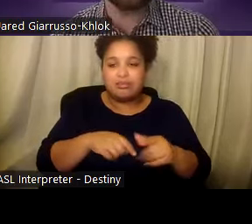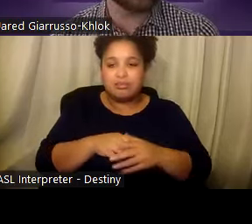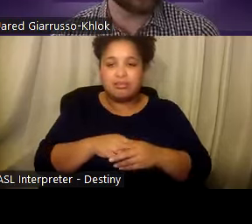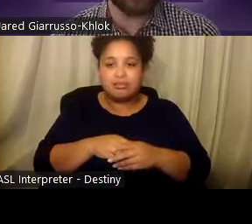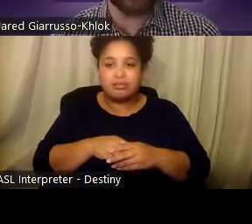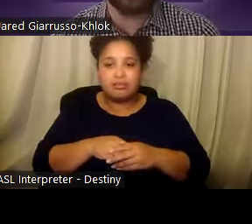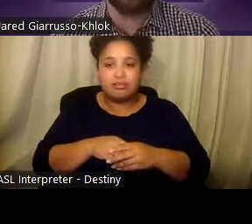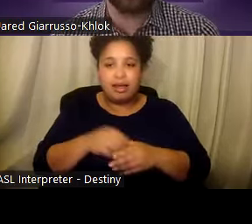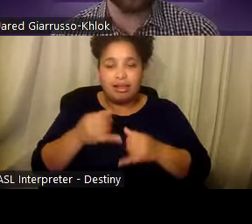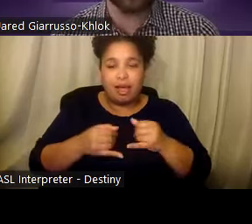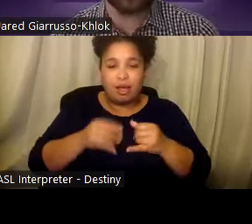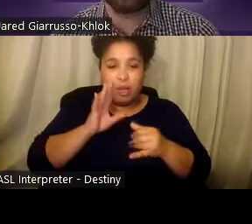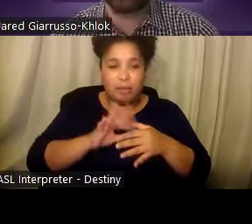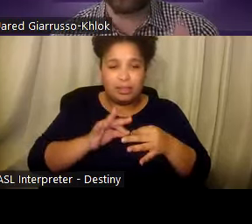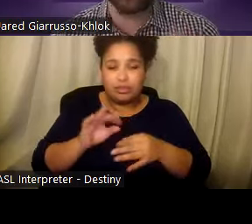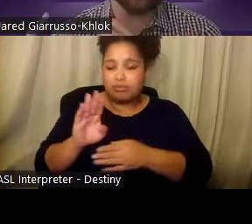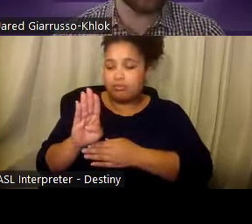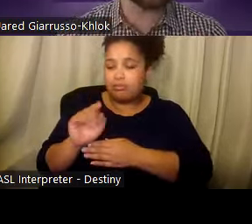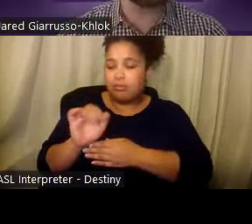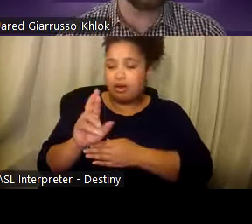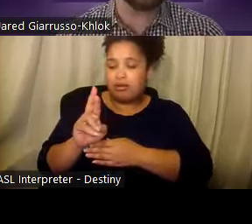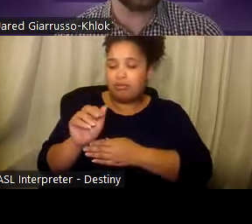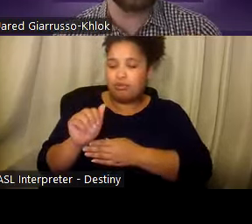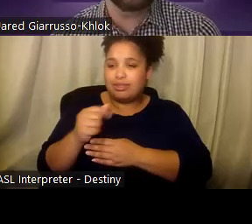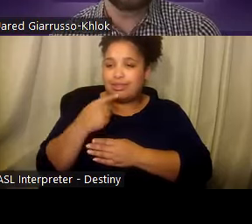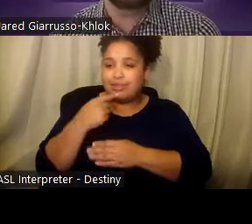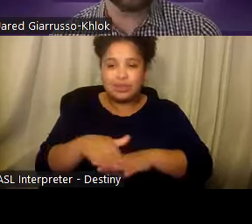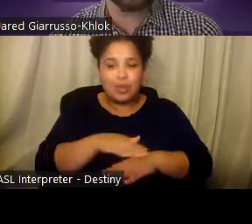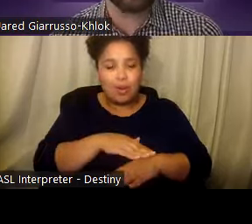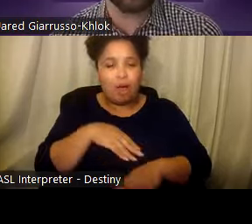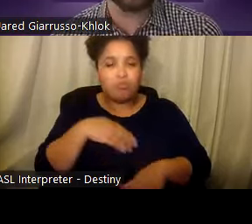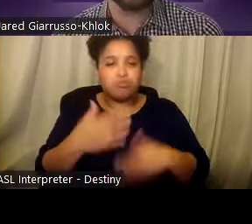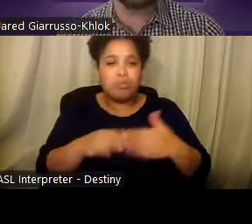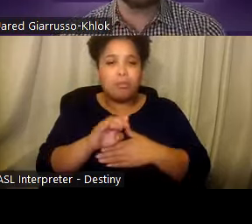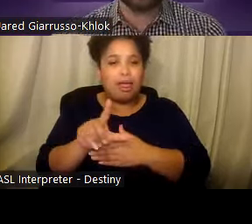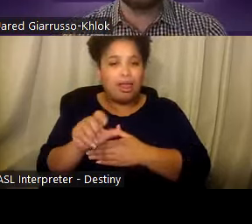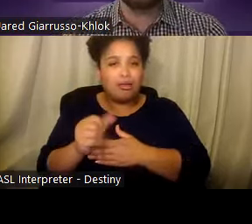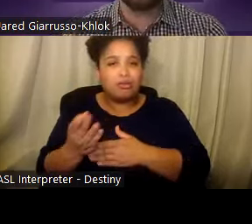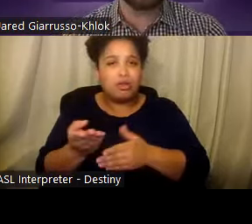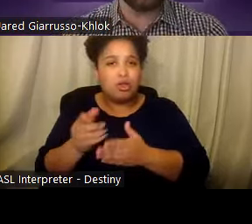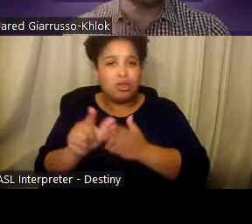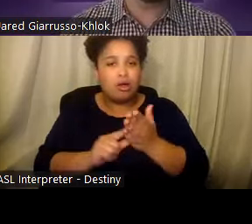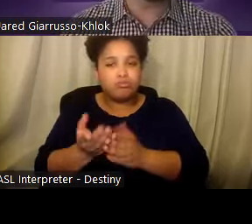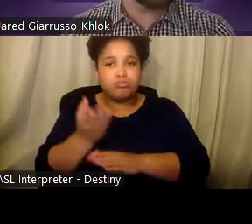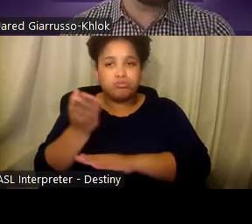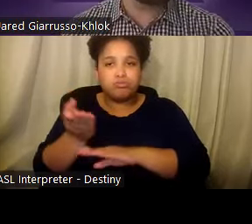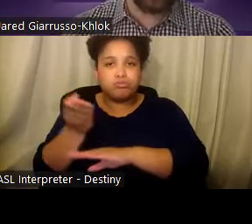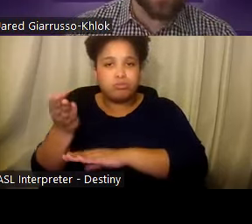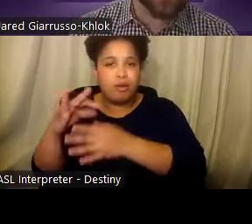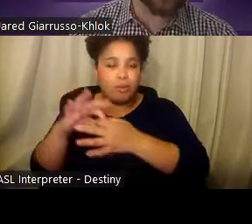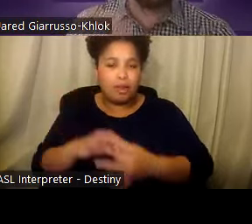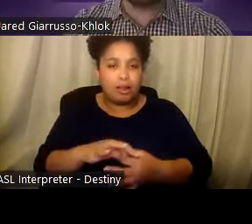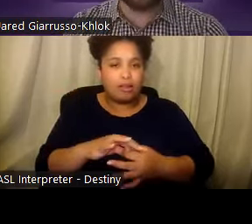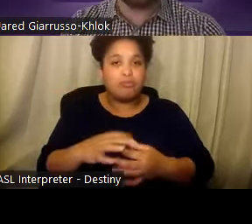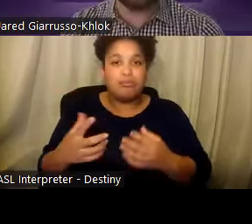thing I'll mention, and Barbara touched on it, we're seeing a slow going of bills that are being introduced that would be relevant to us